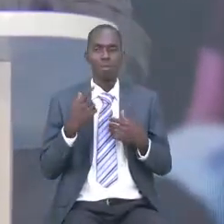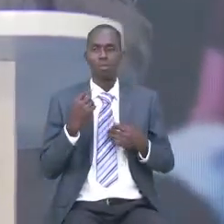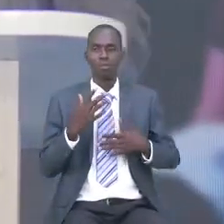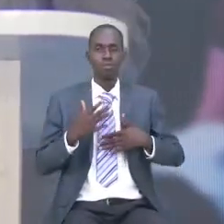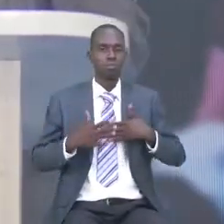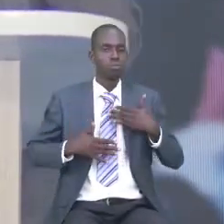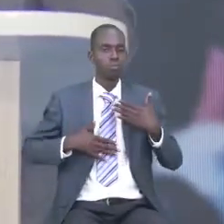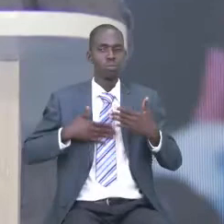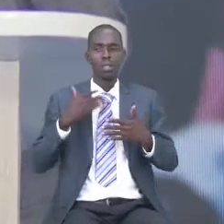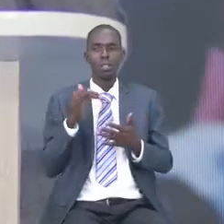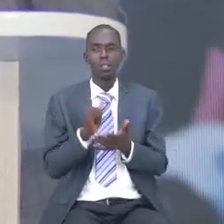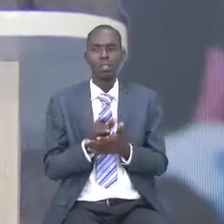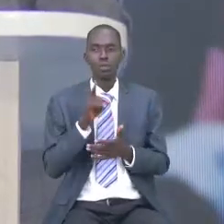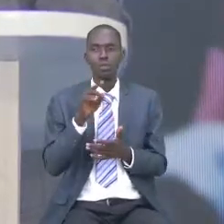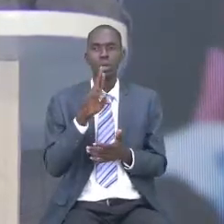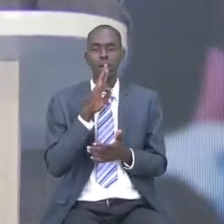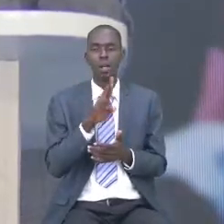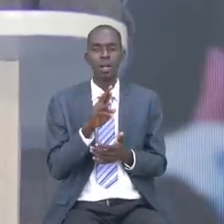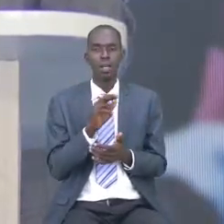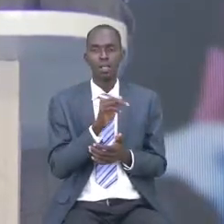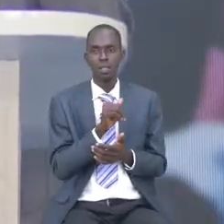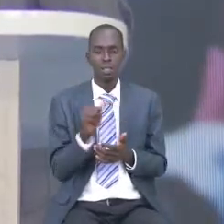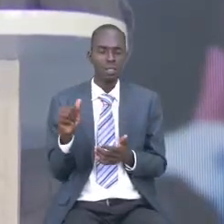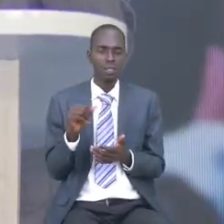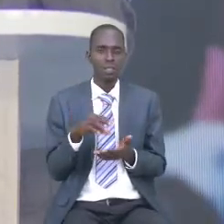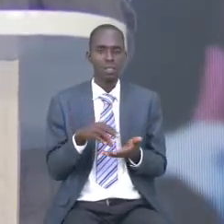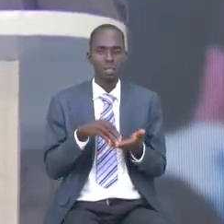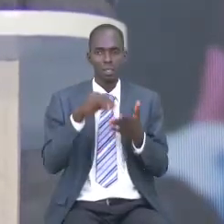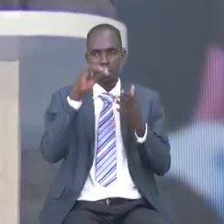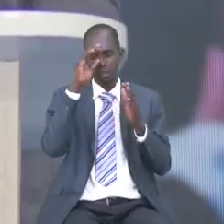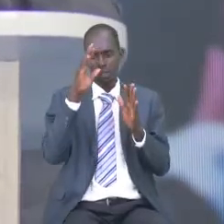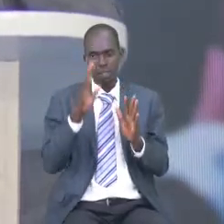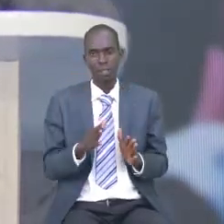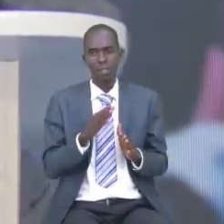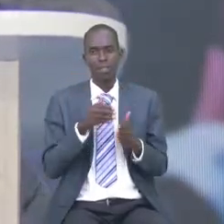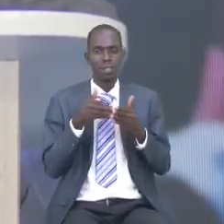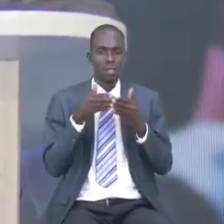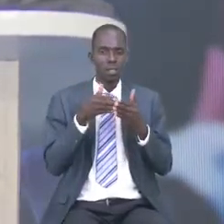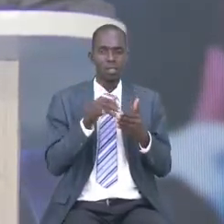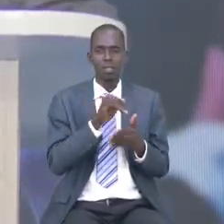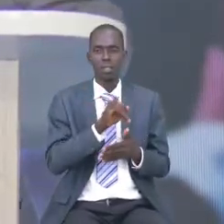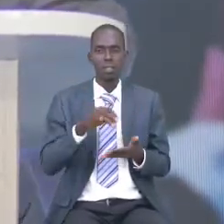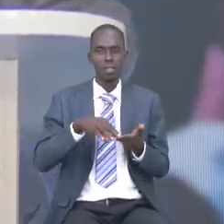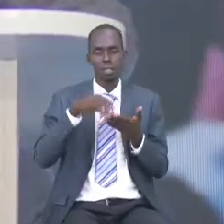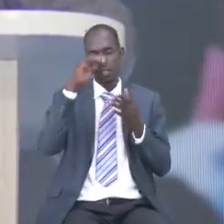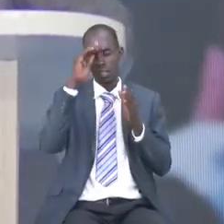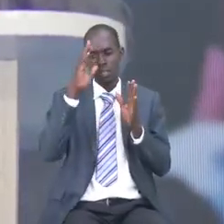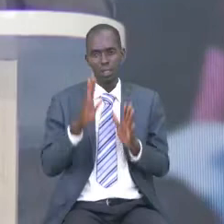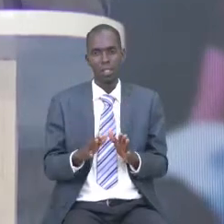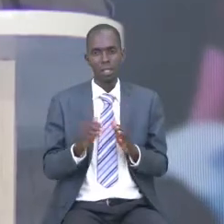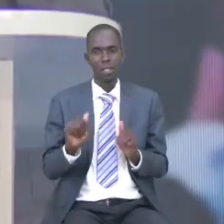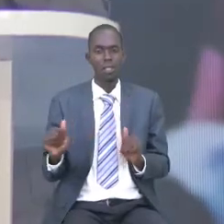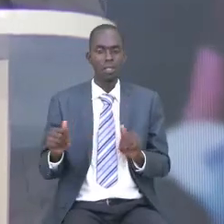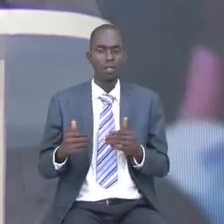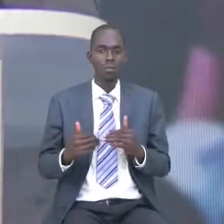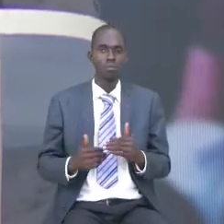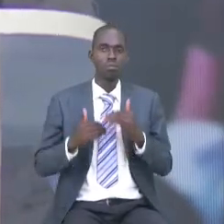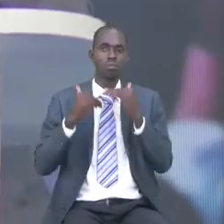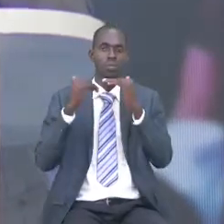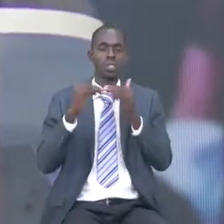that you are a learner, a leading learner. a promoted